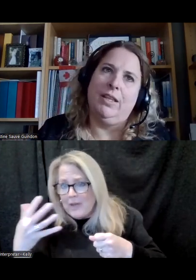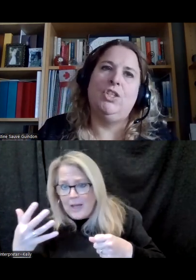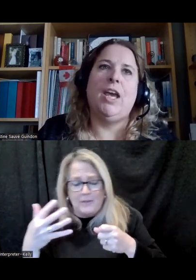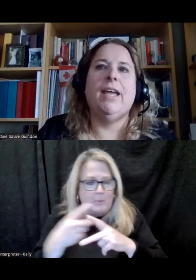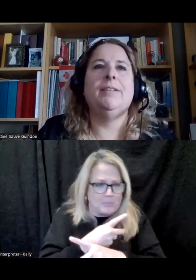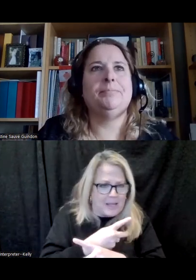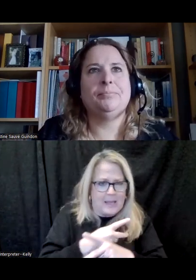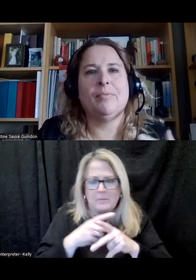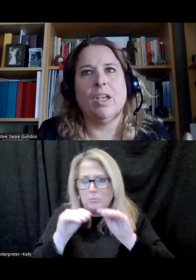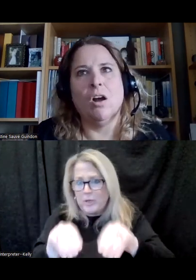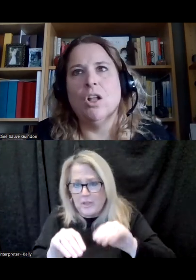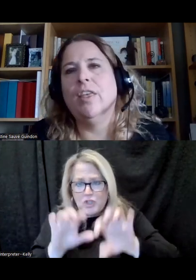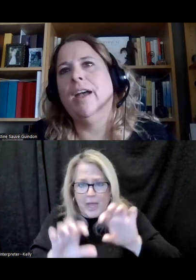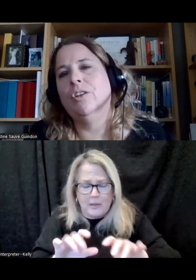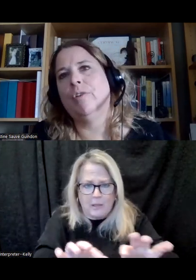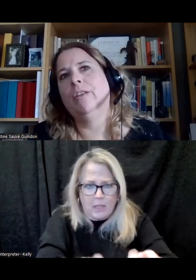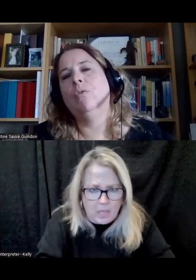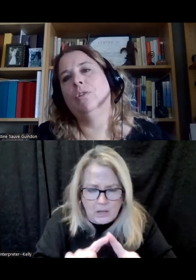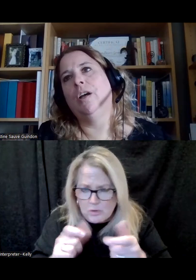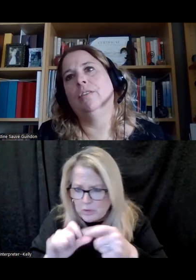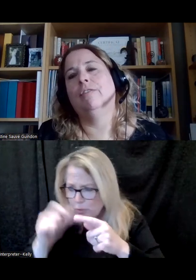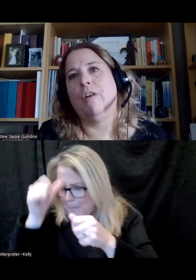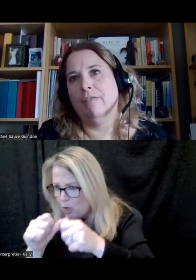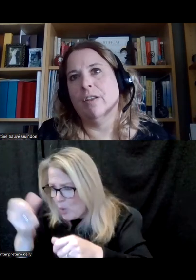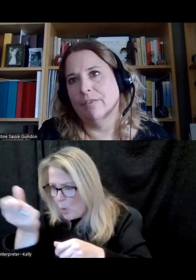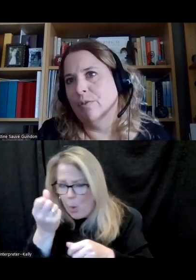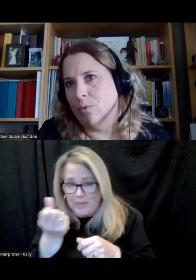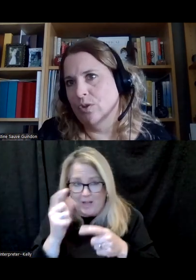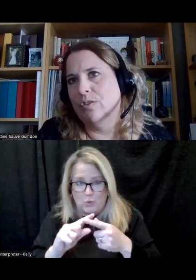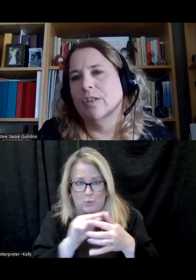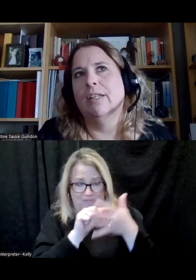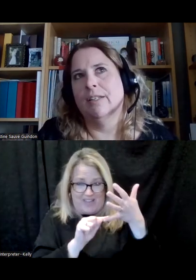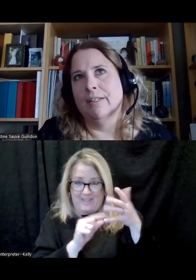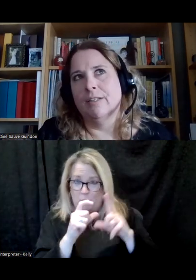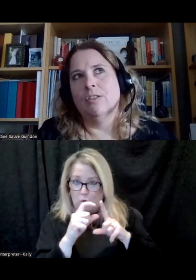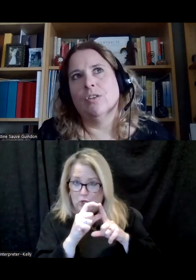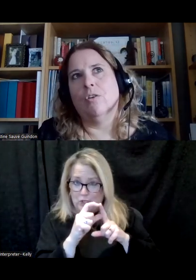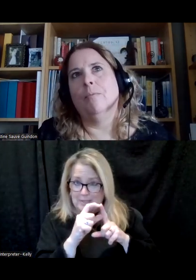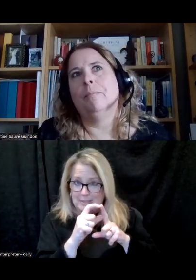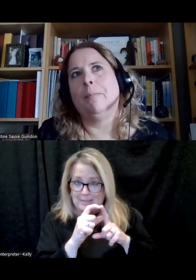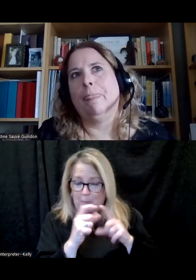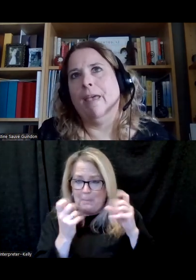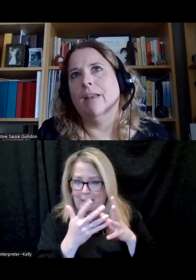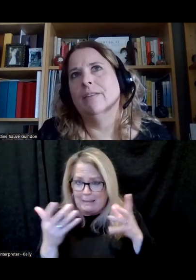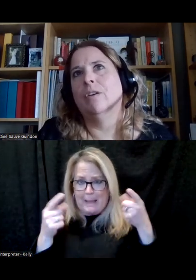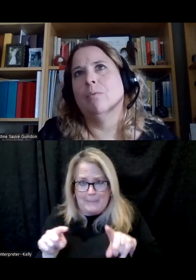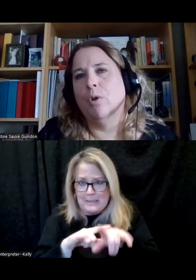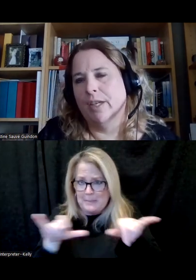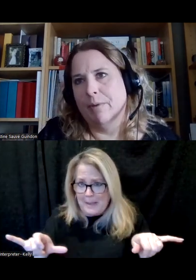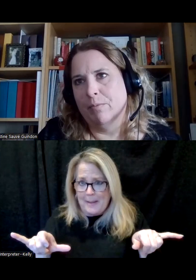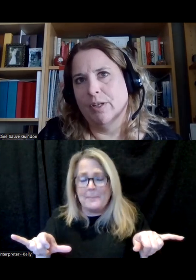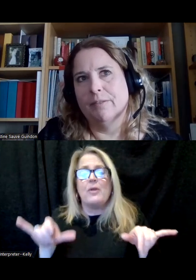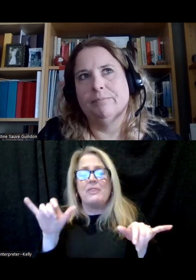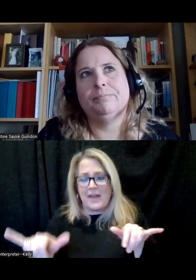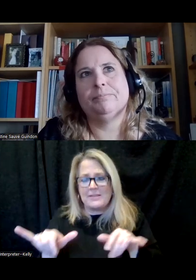write it in the chat, all that, and trying to hold on to five different words. So that is